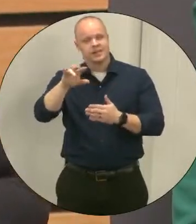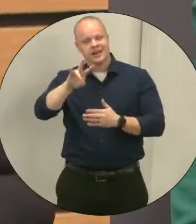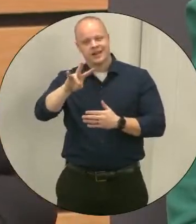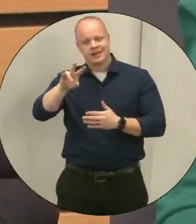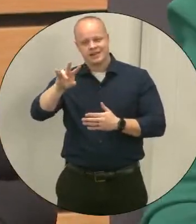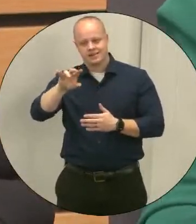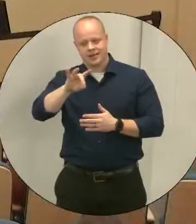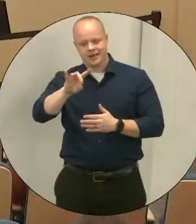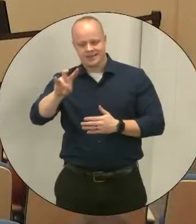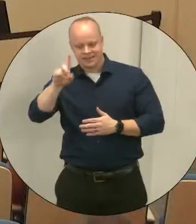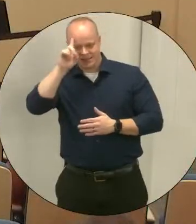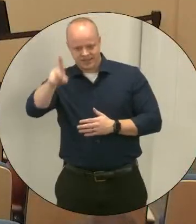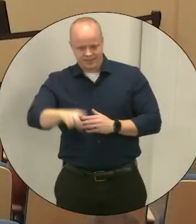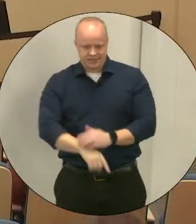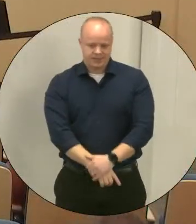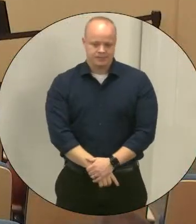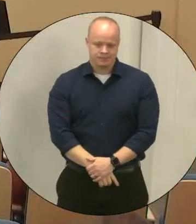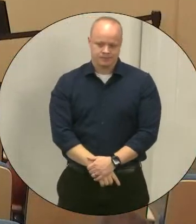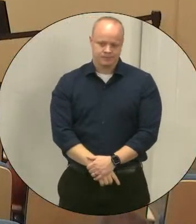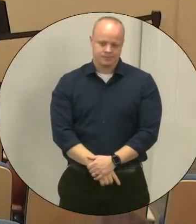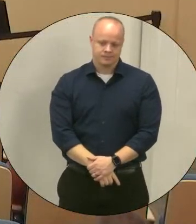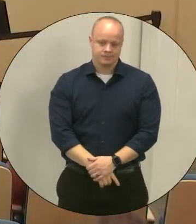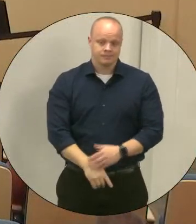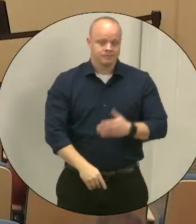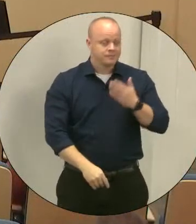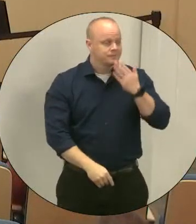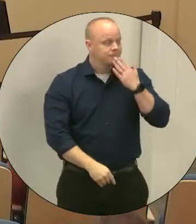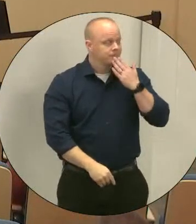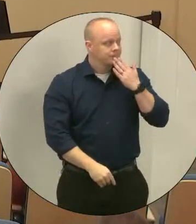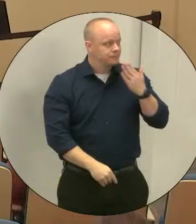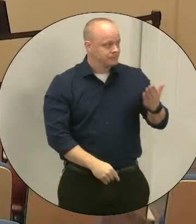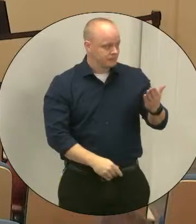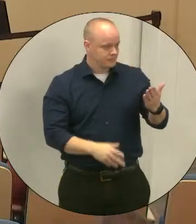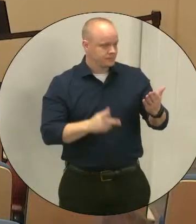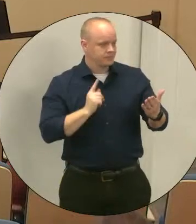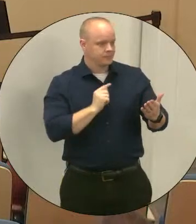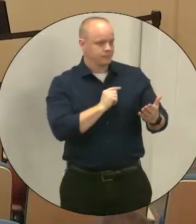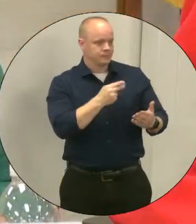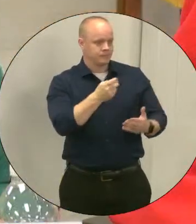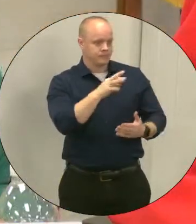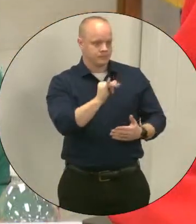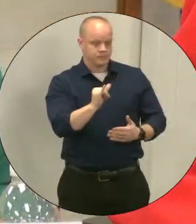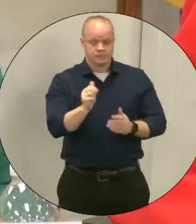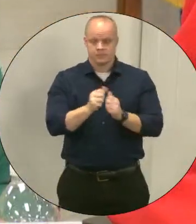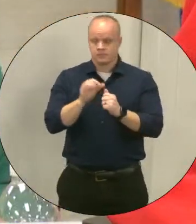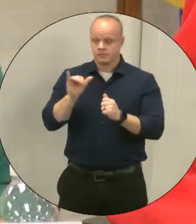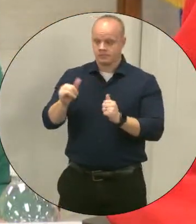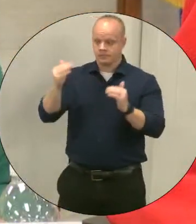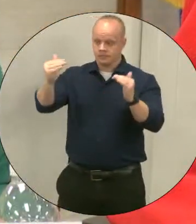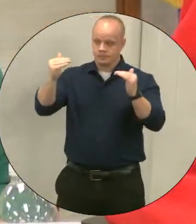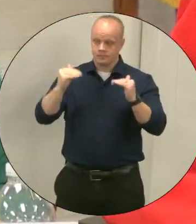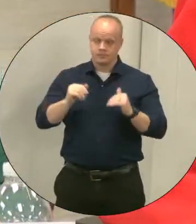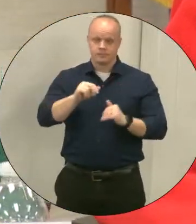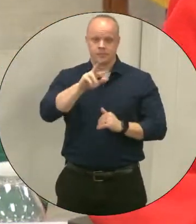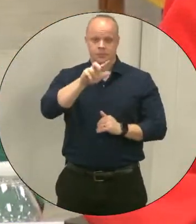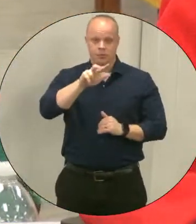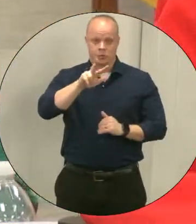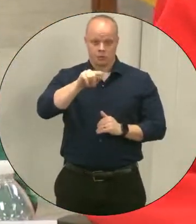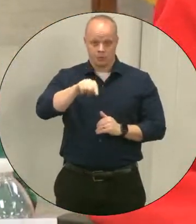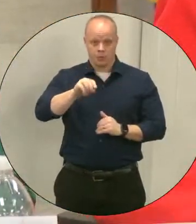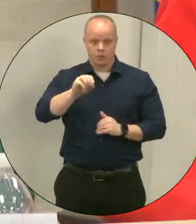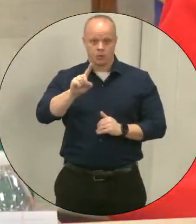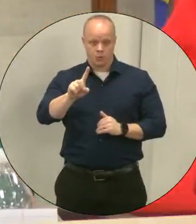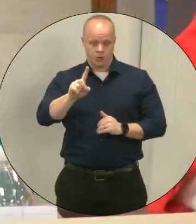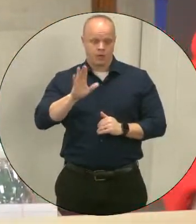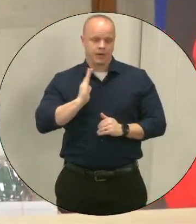$299,875,141.87. Thank you, Trustee Henry. With that, then, we'll move on to item 3.01,